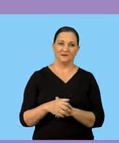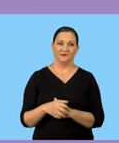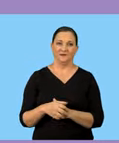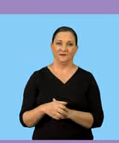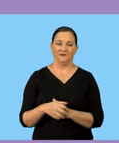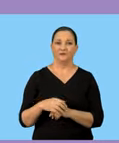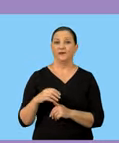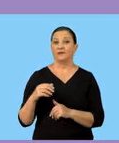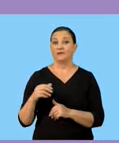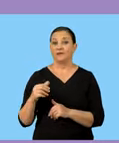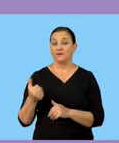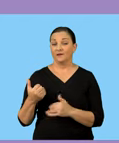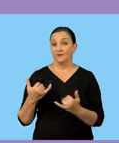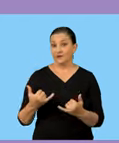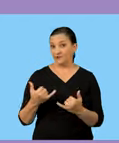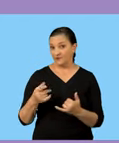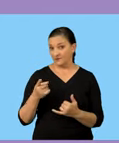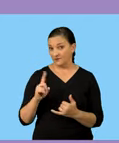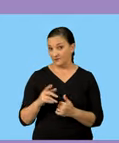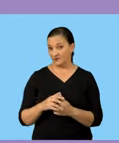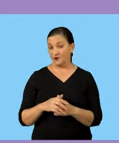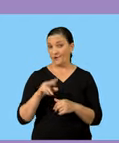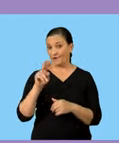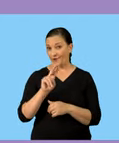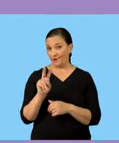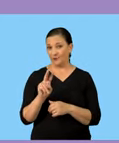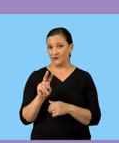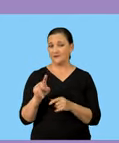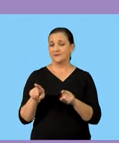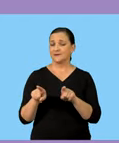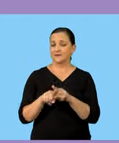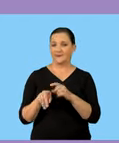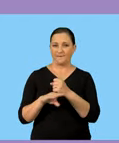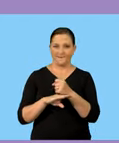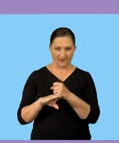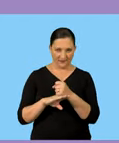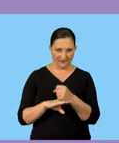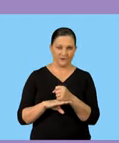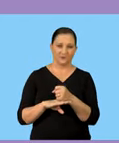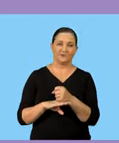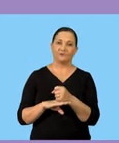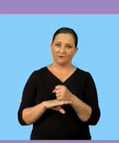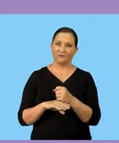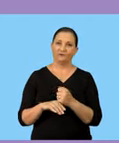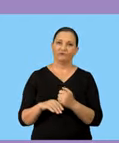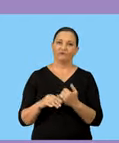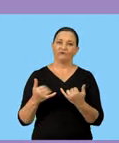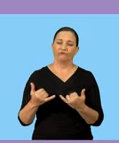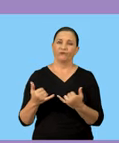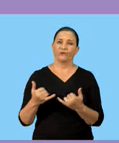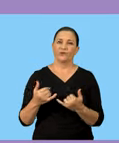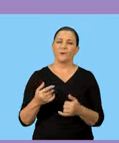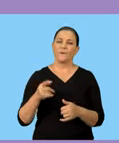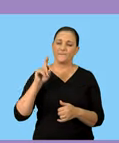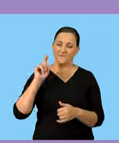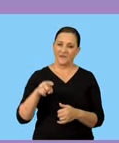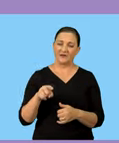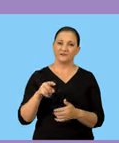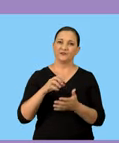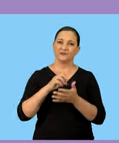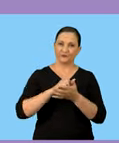is a 6. And then we have the variables that have the same base. So if they have the same base,